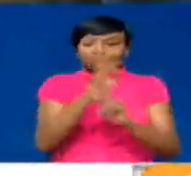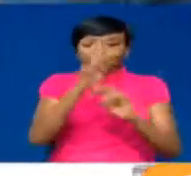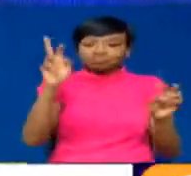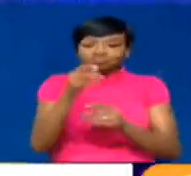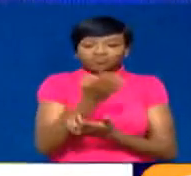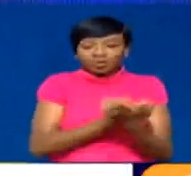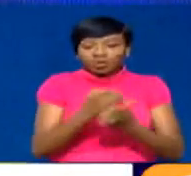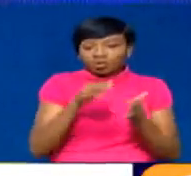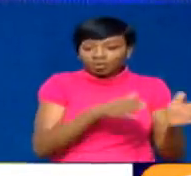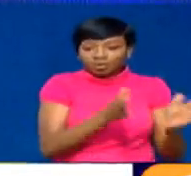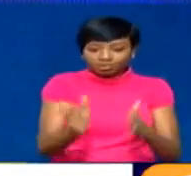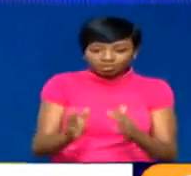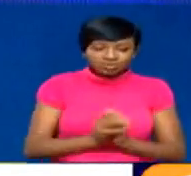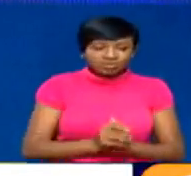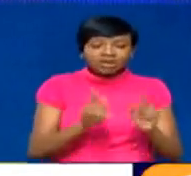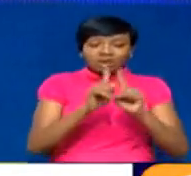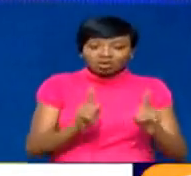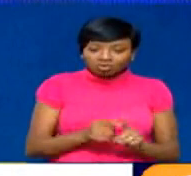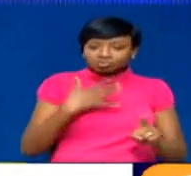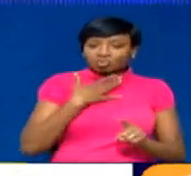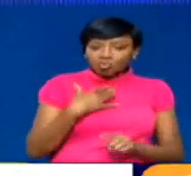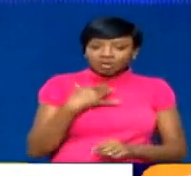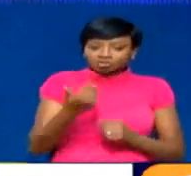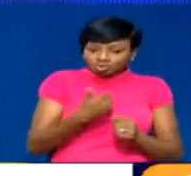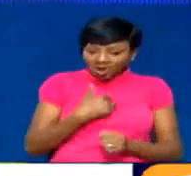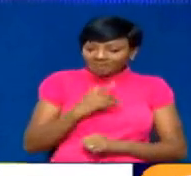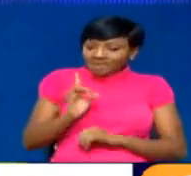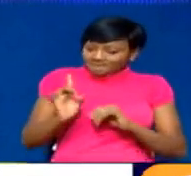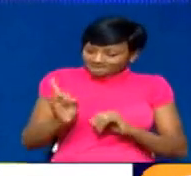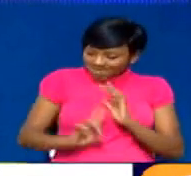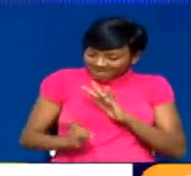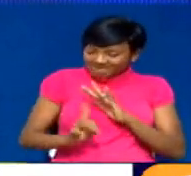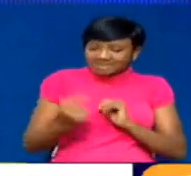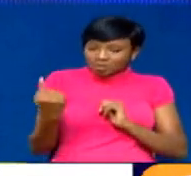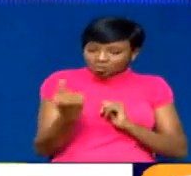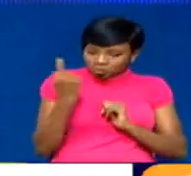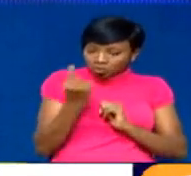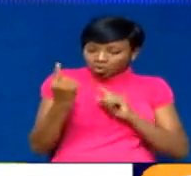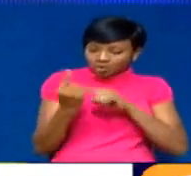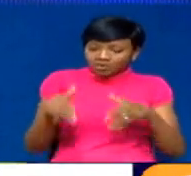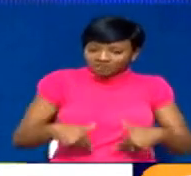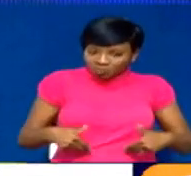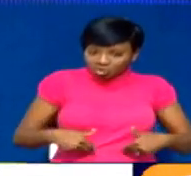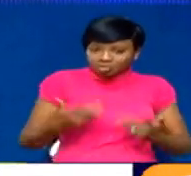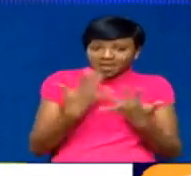economic opportunities. A pledge to create a standalone ministry for youth affairs